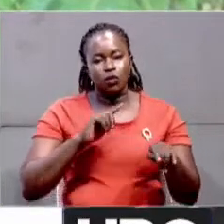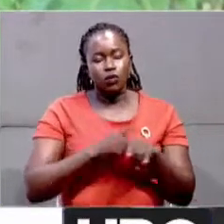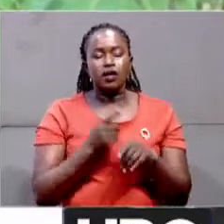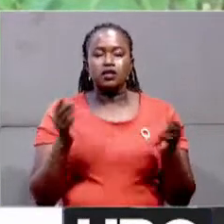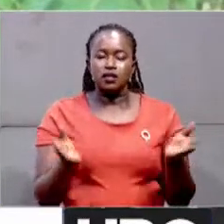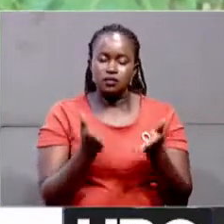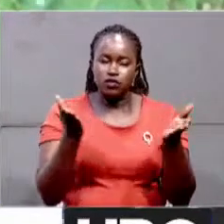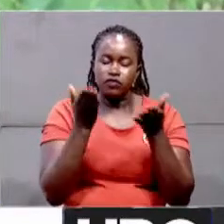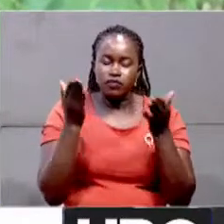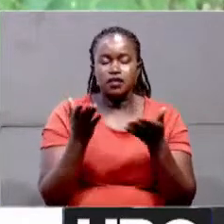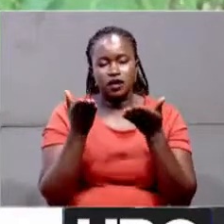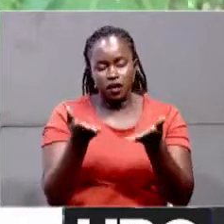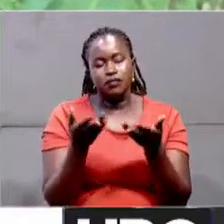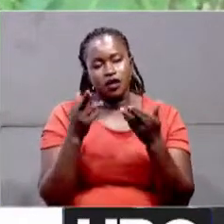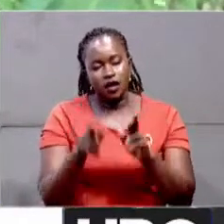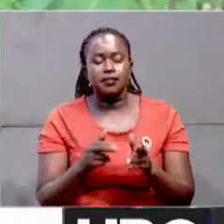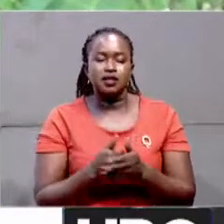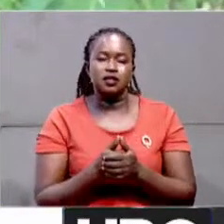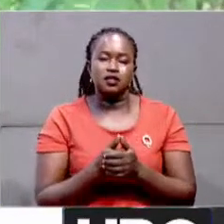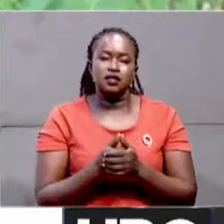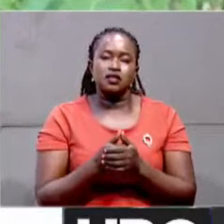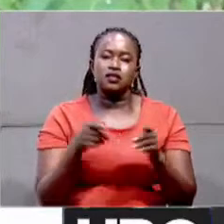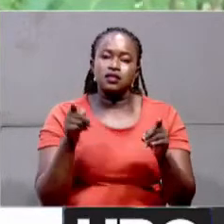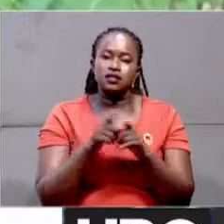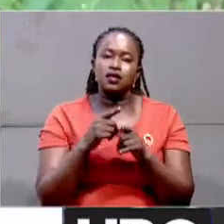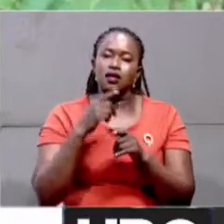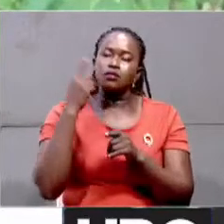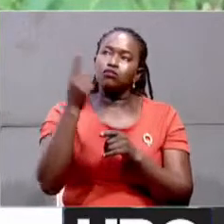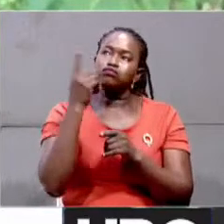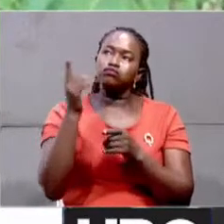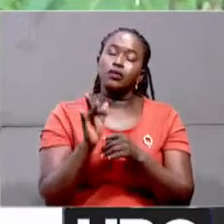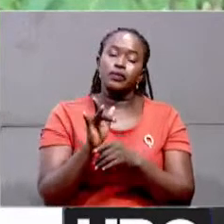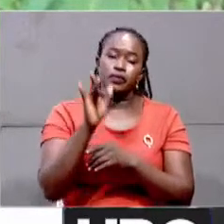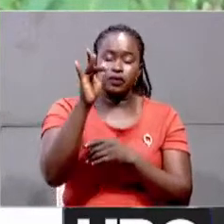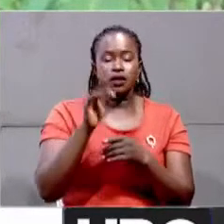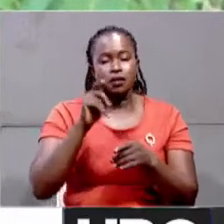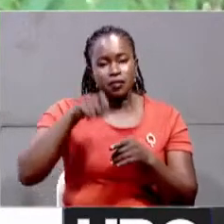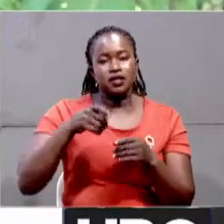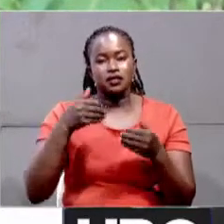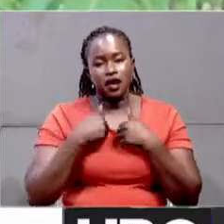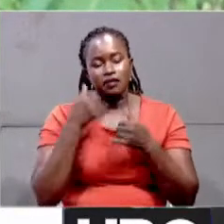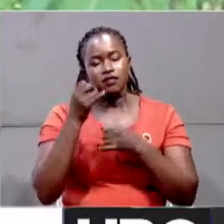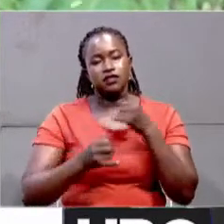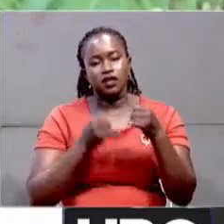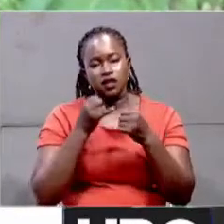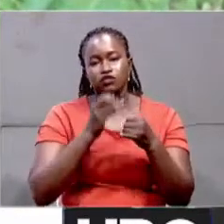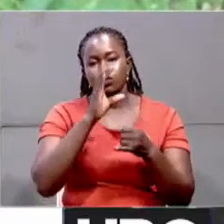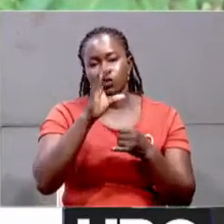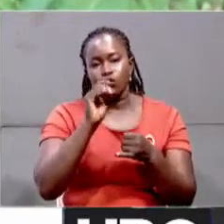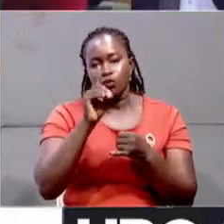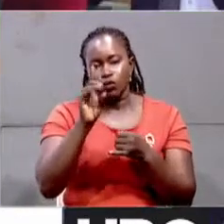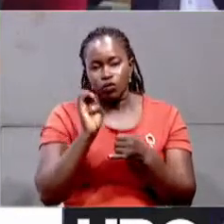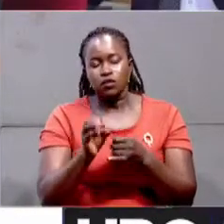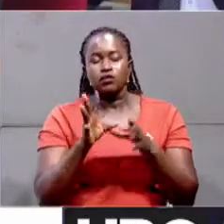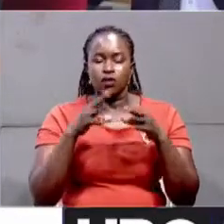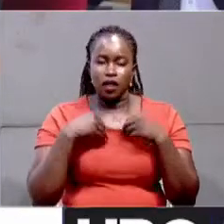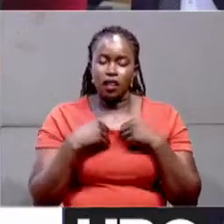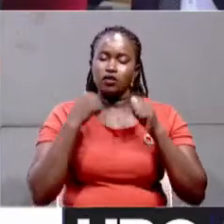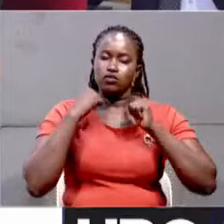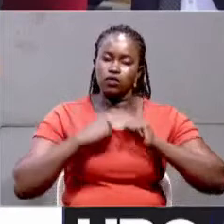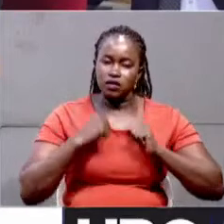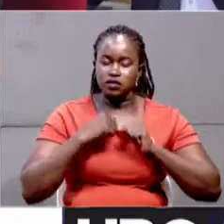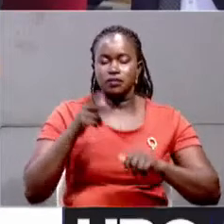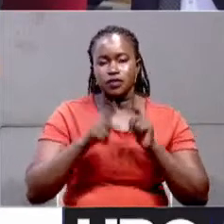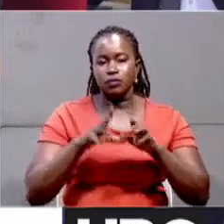made, these aerodromes should also have an international code to allow tourists